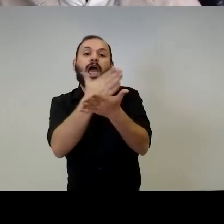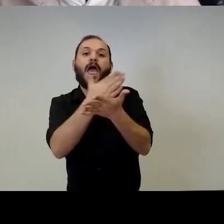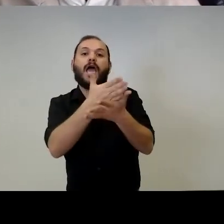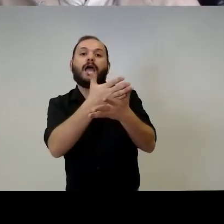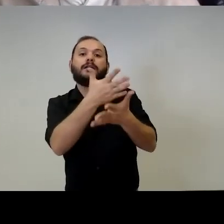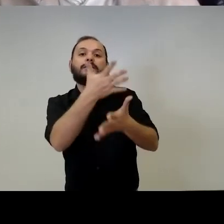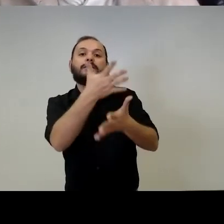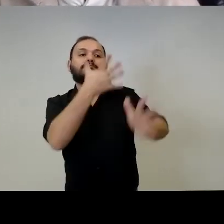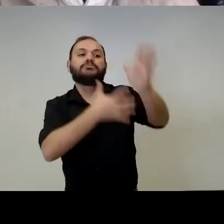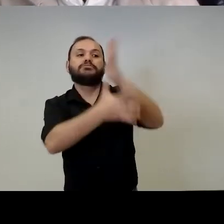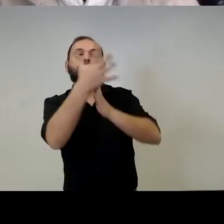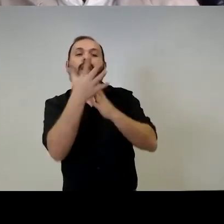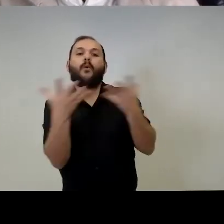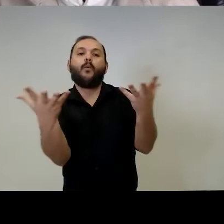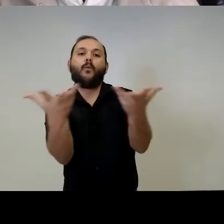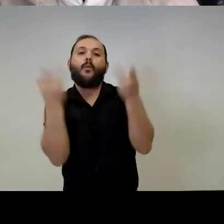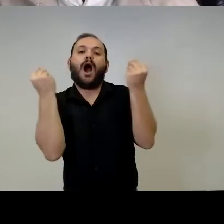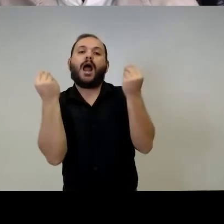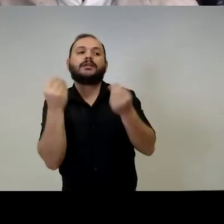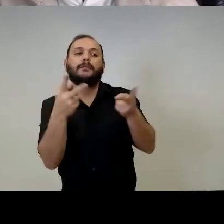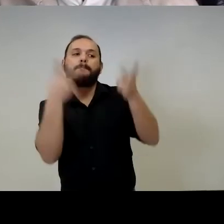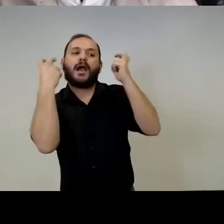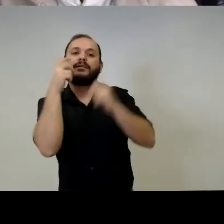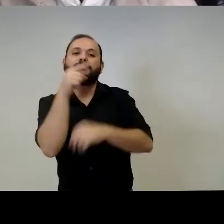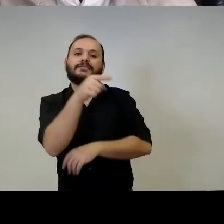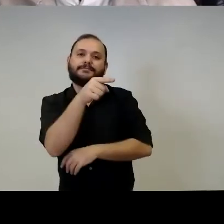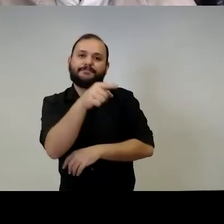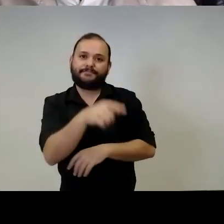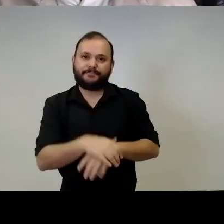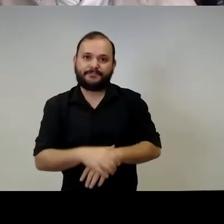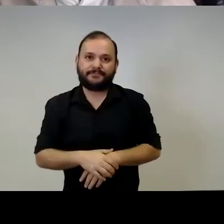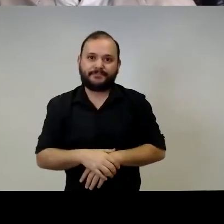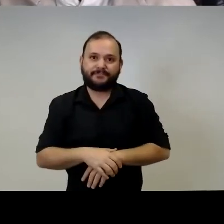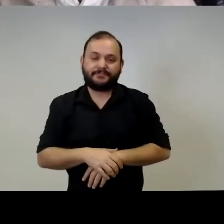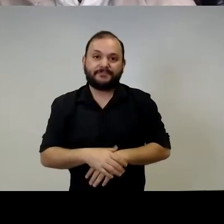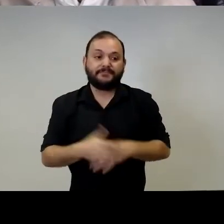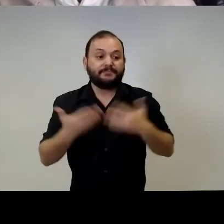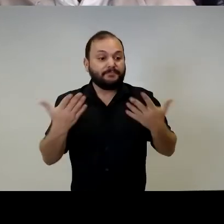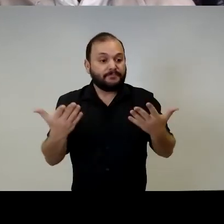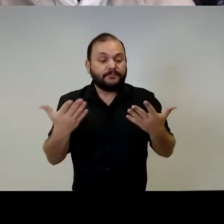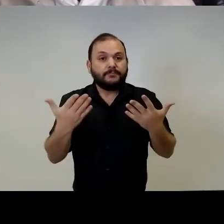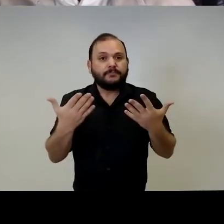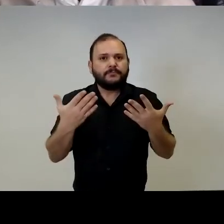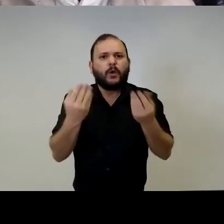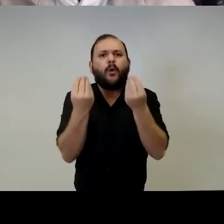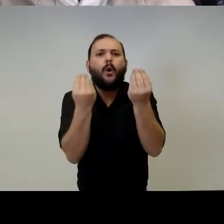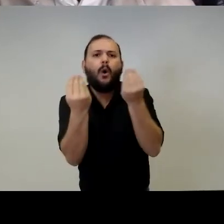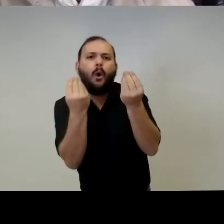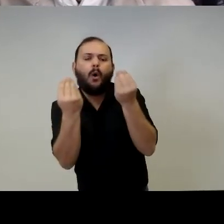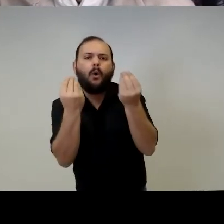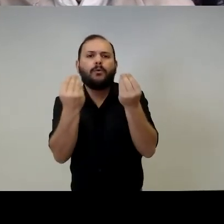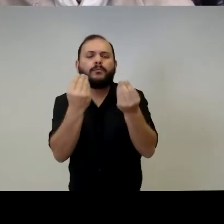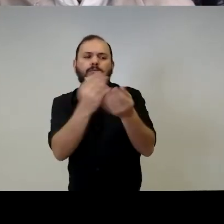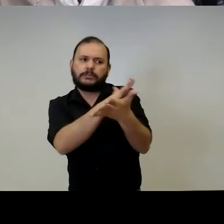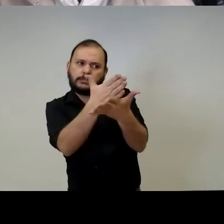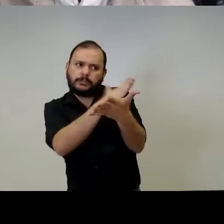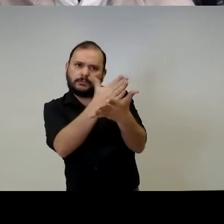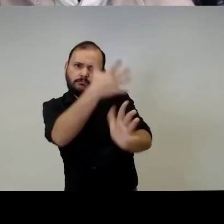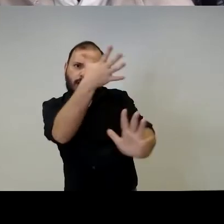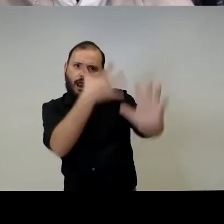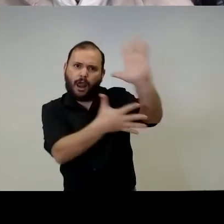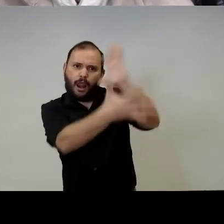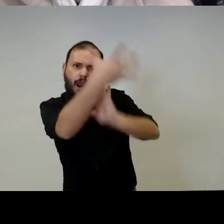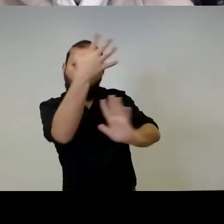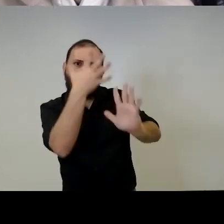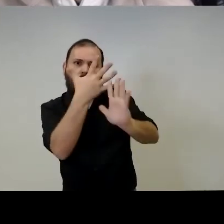Conference interpreters believe that users perceive the quality of their interpretation depending